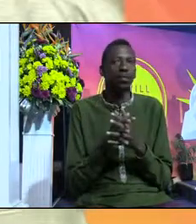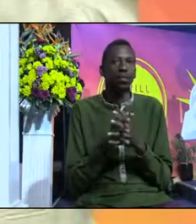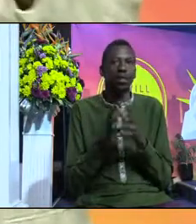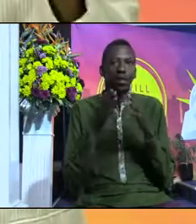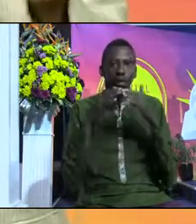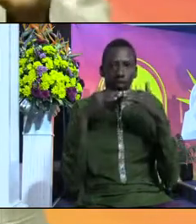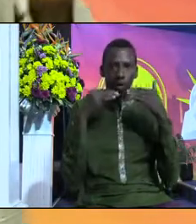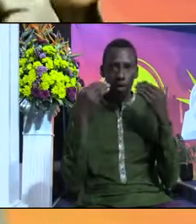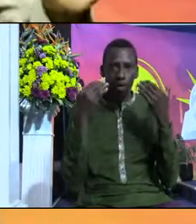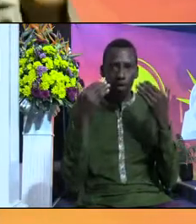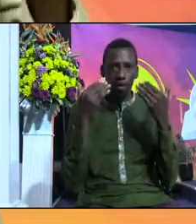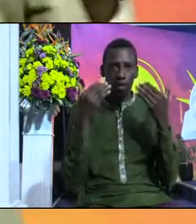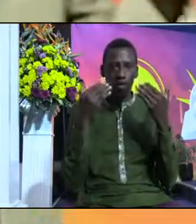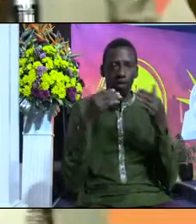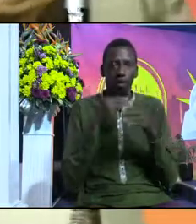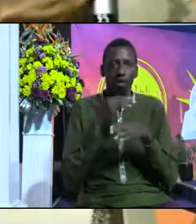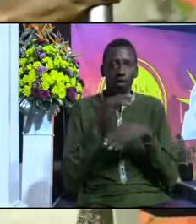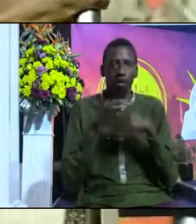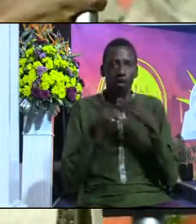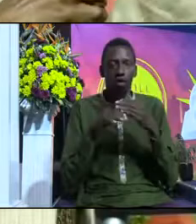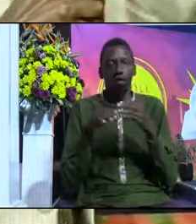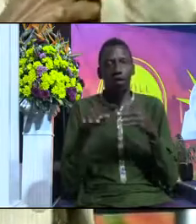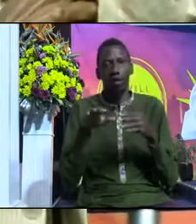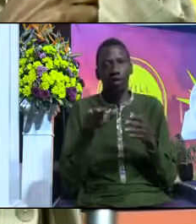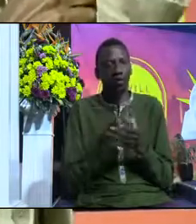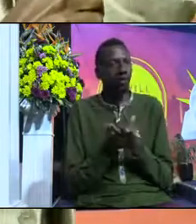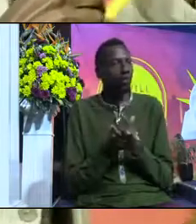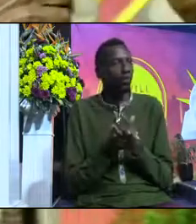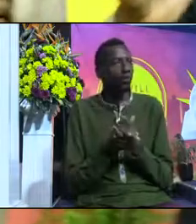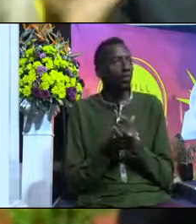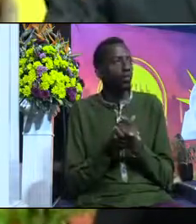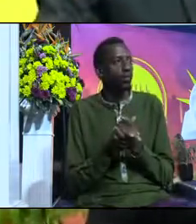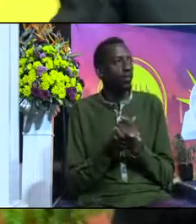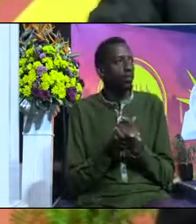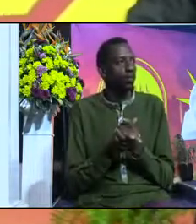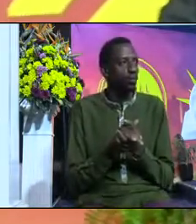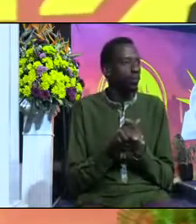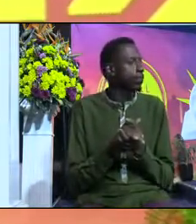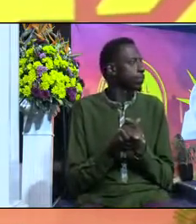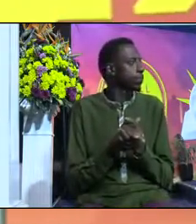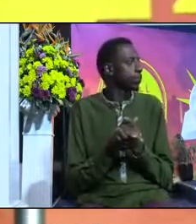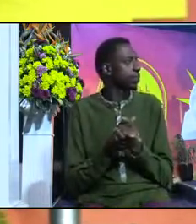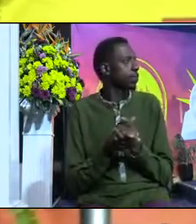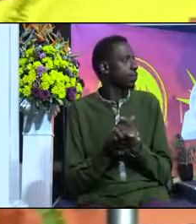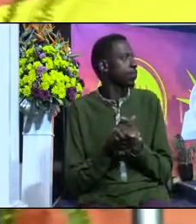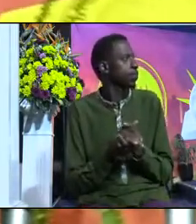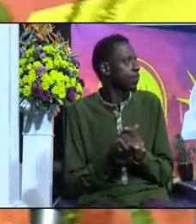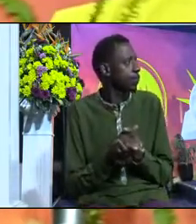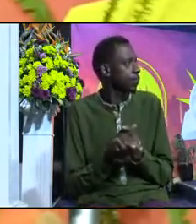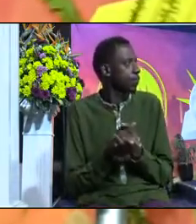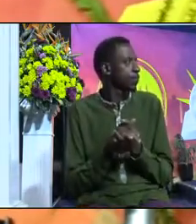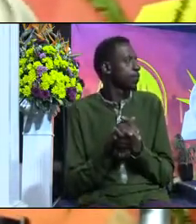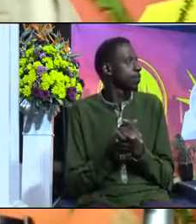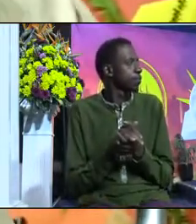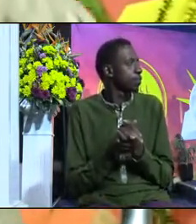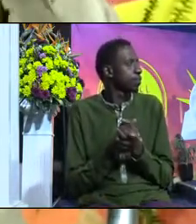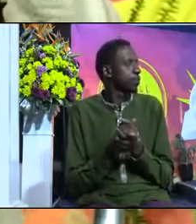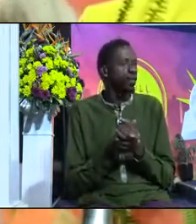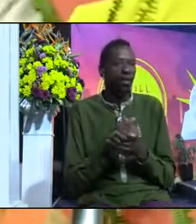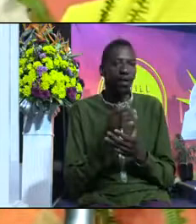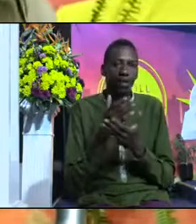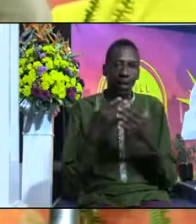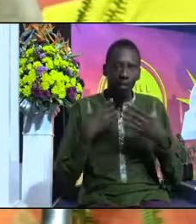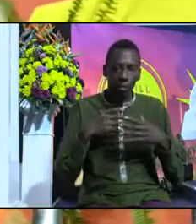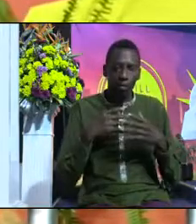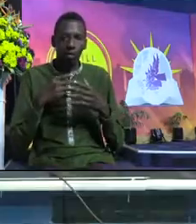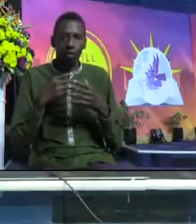smiling fair on every side. You know, I've been looking at some of your men here. They feel their faces